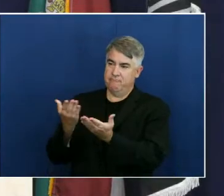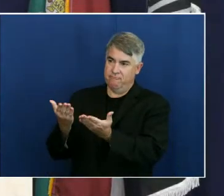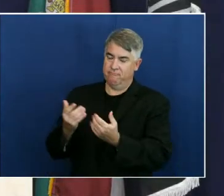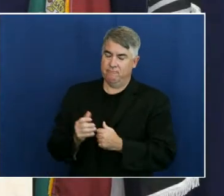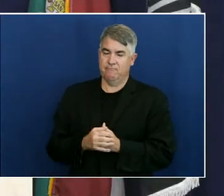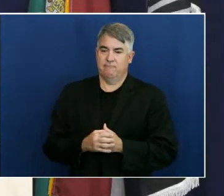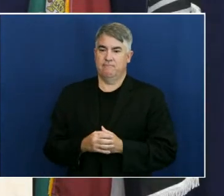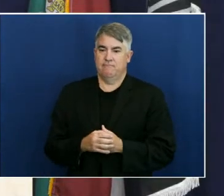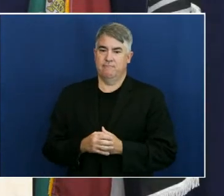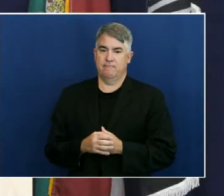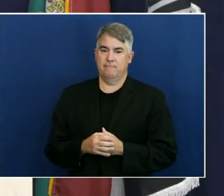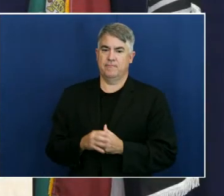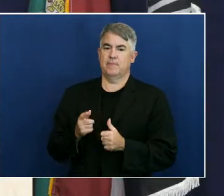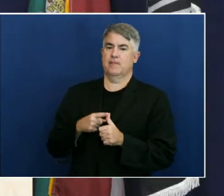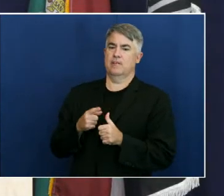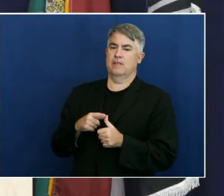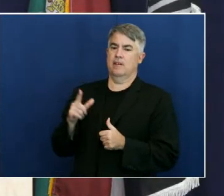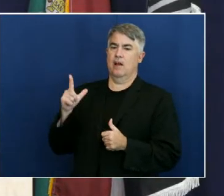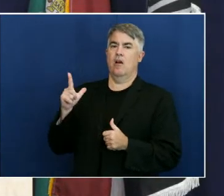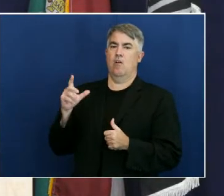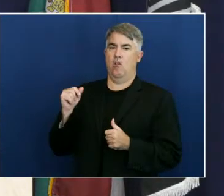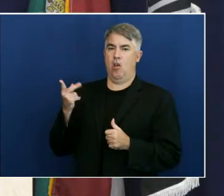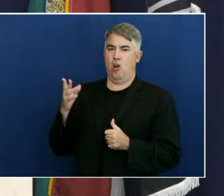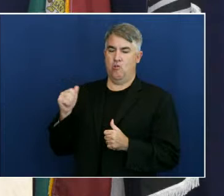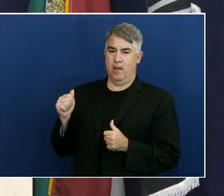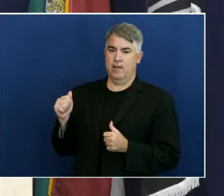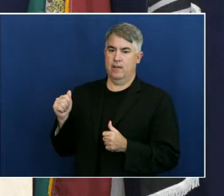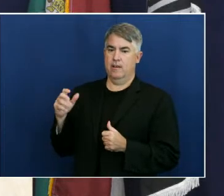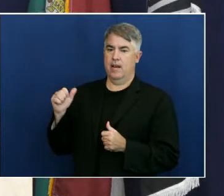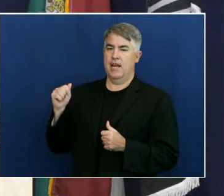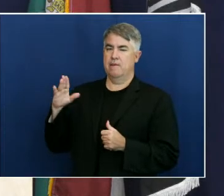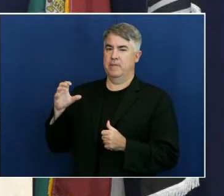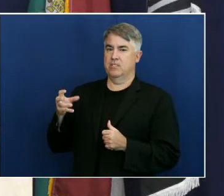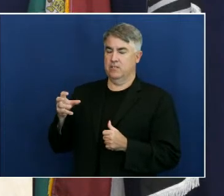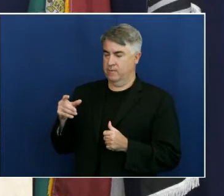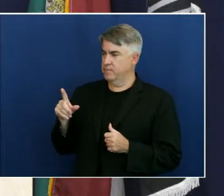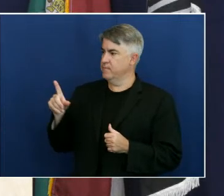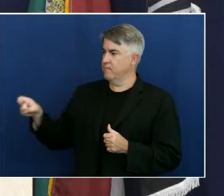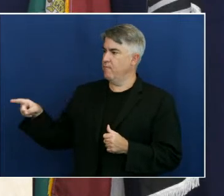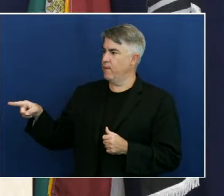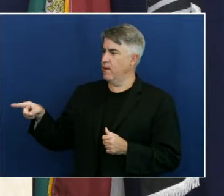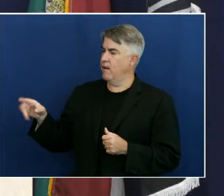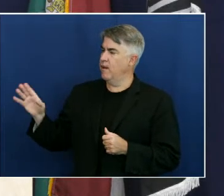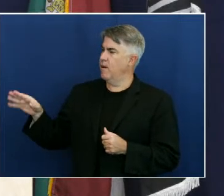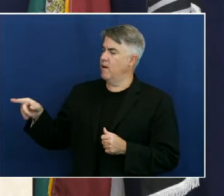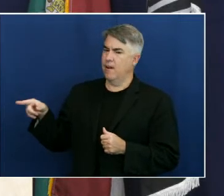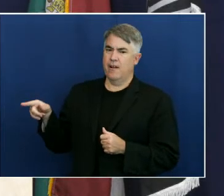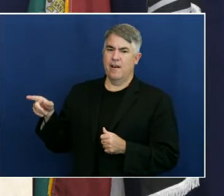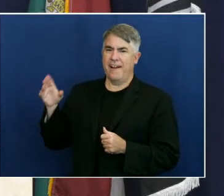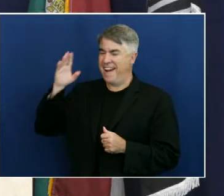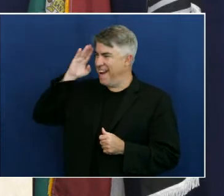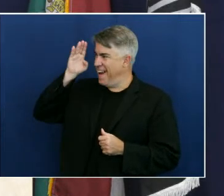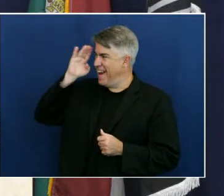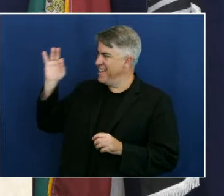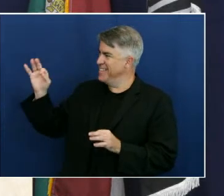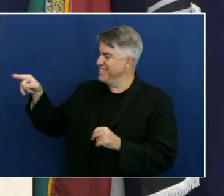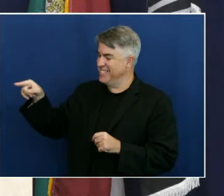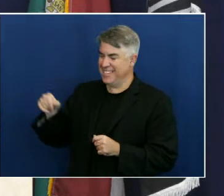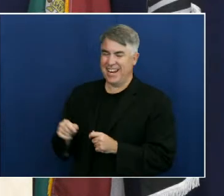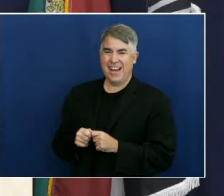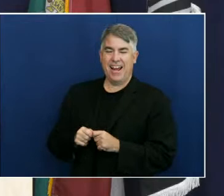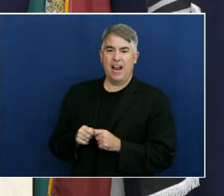This first call is from Laura Acevedo with ABC 10 News. Hello, everyone. Thank you for taking my